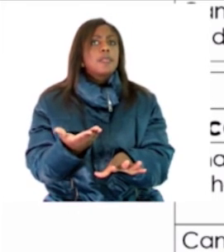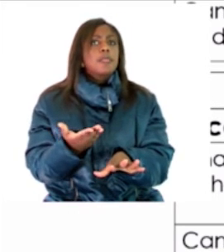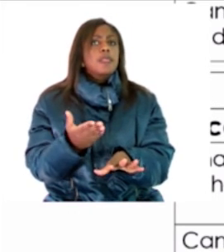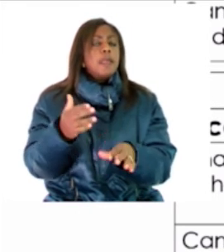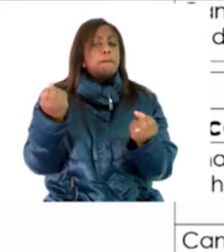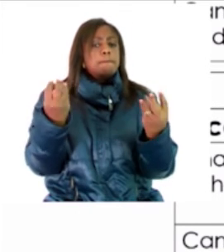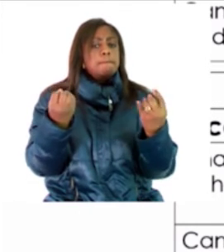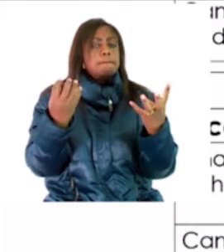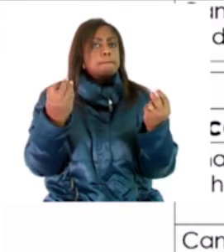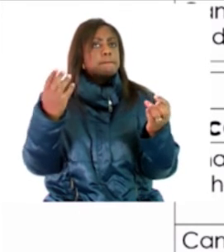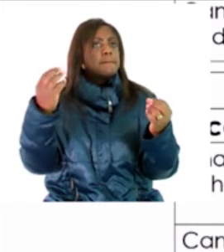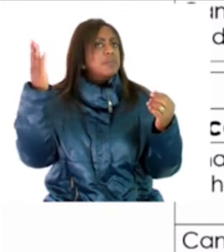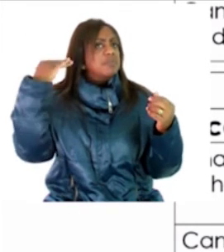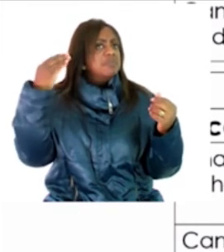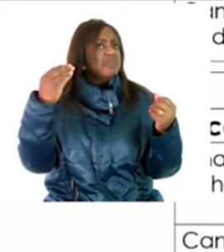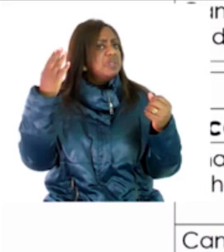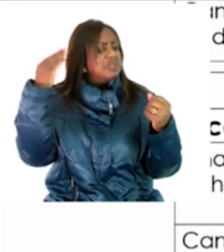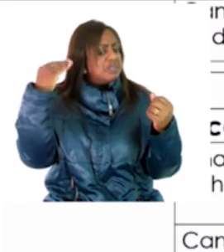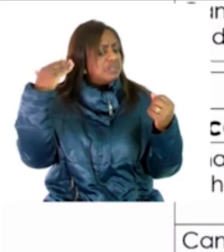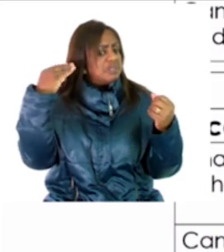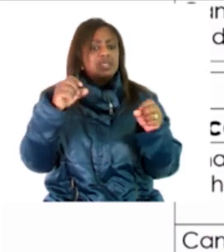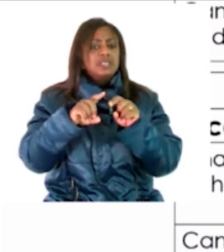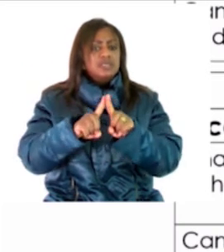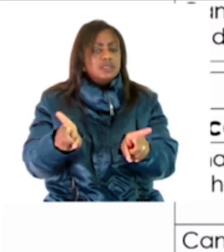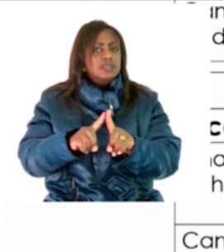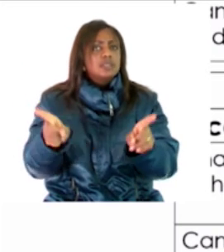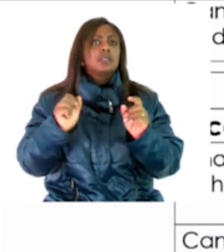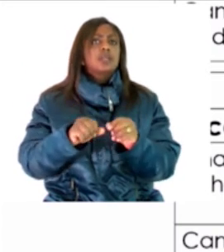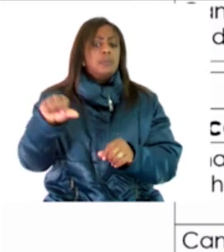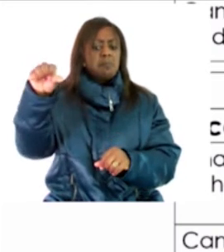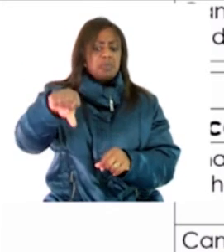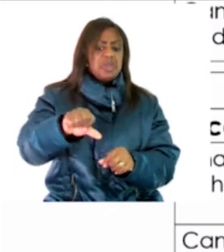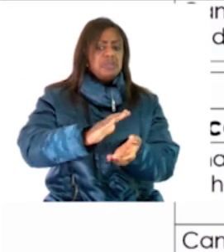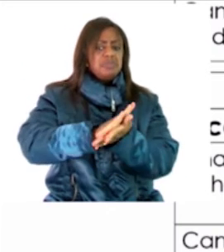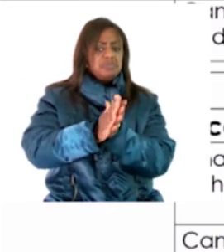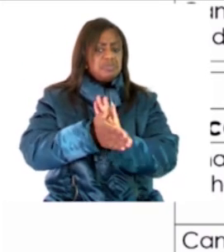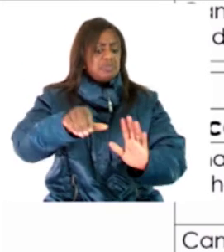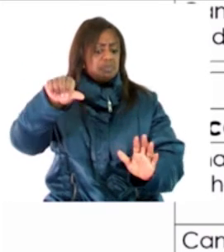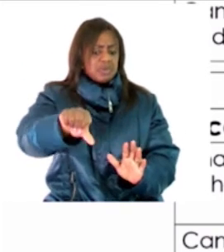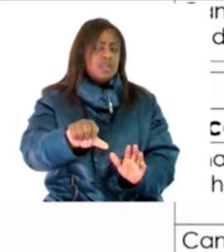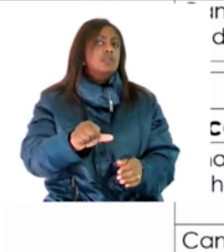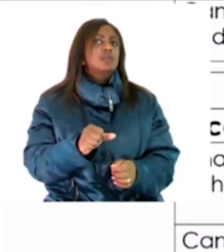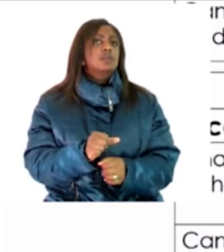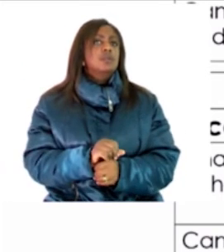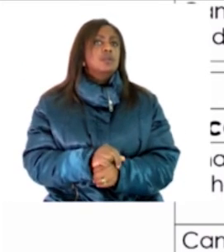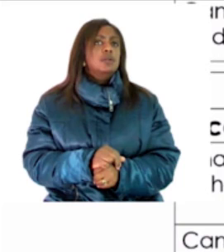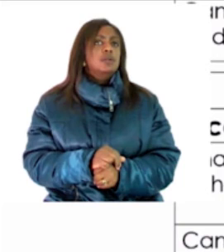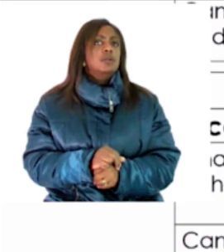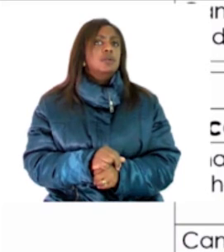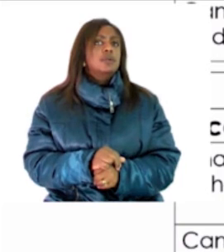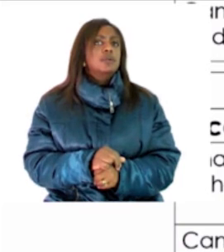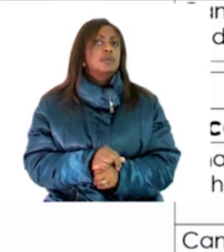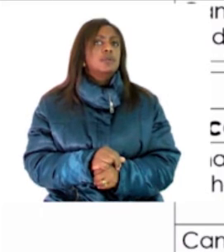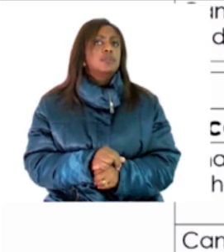changes the behavior. You realize that we have a very good boy at the young age, and once you